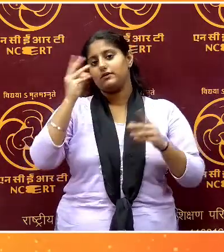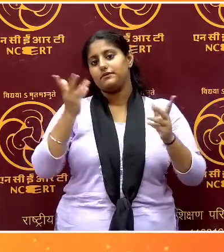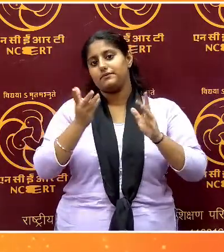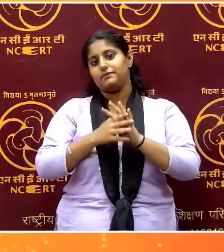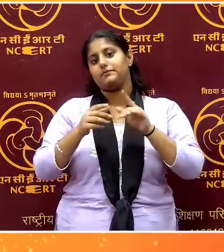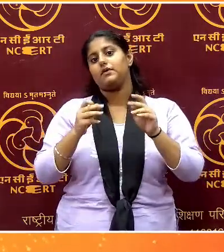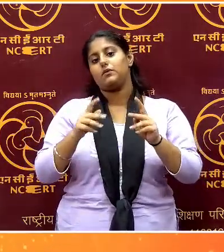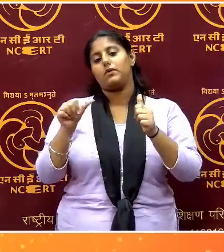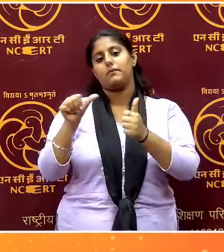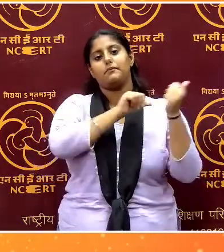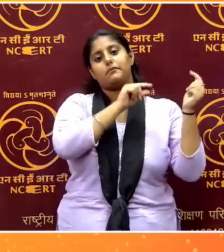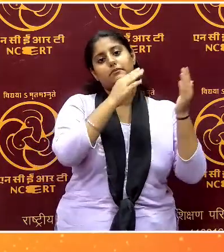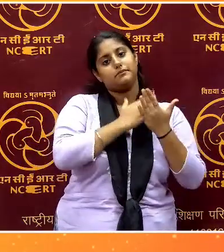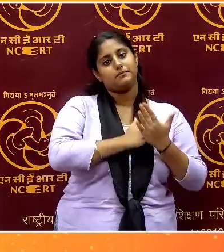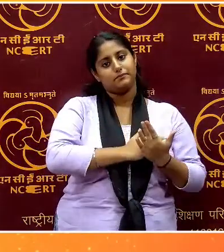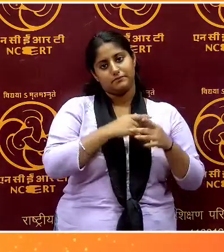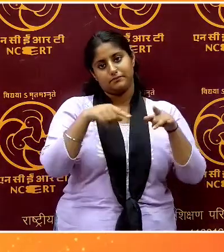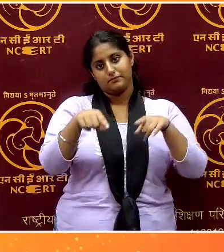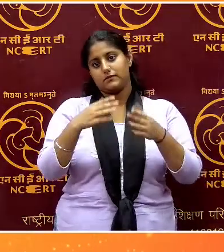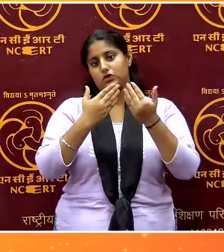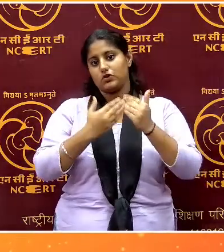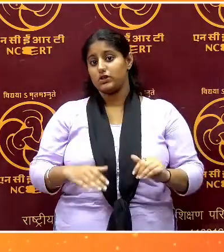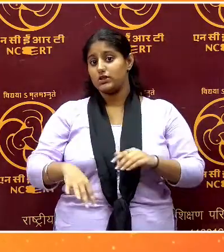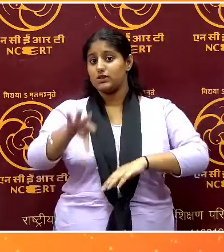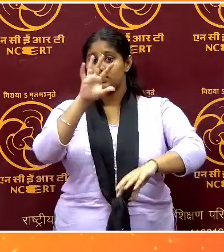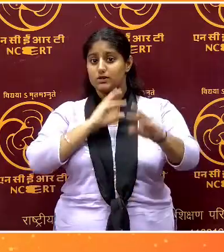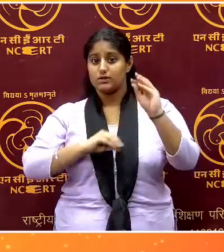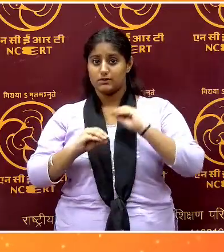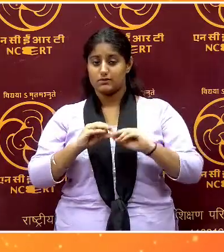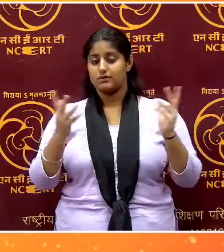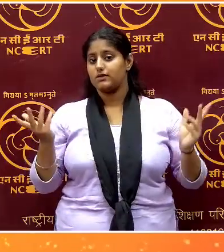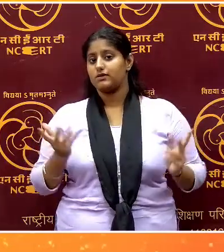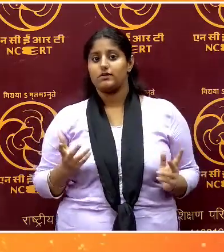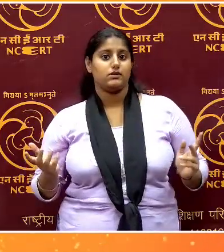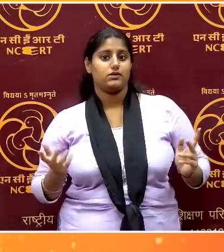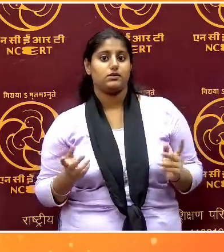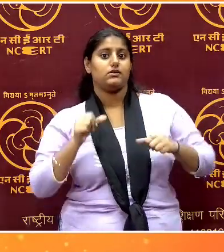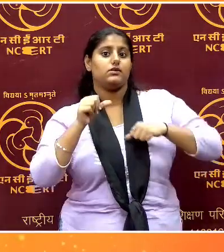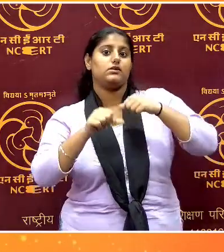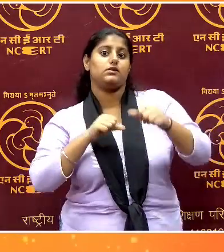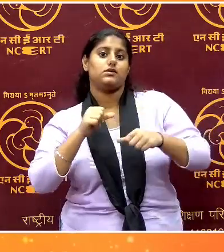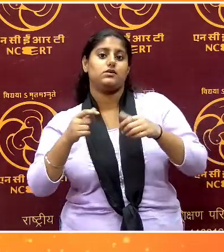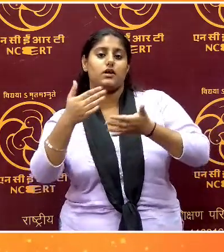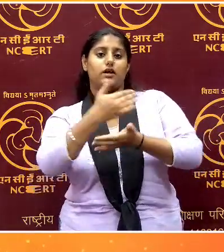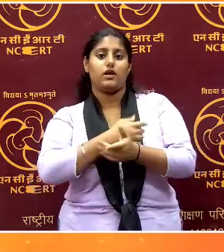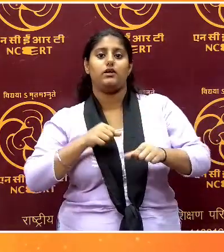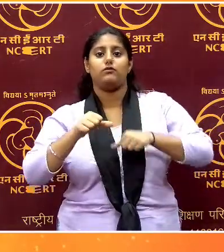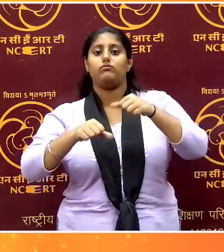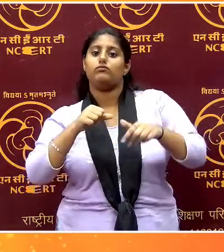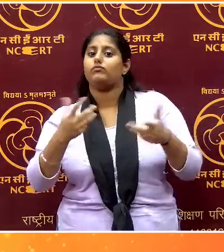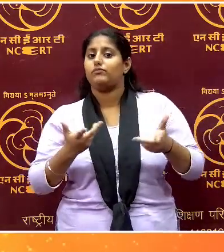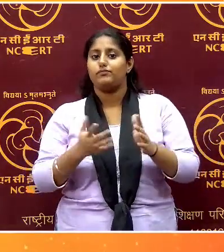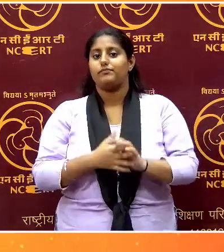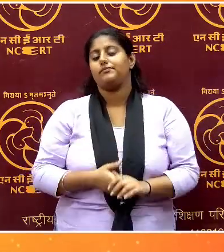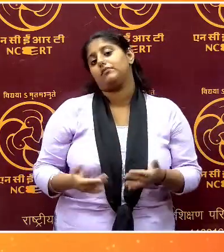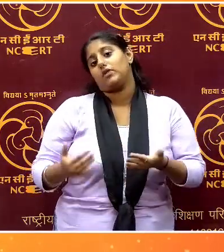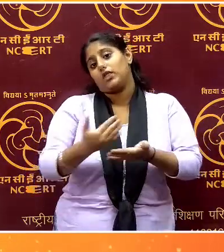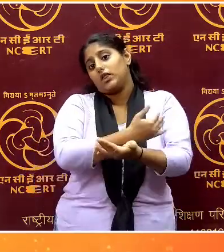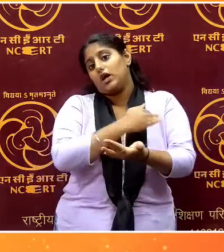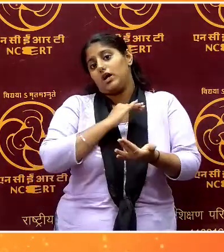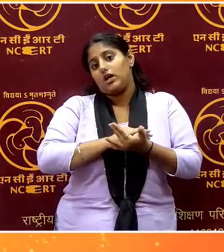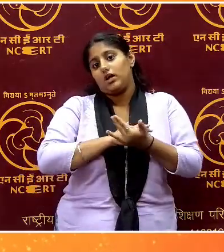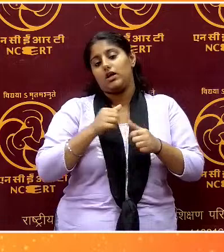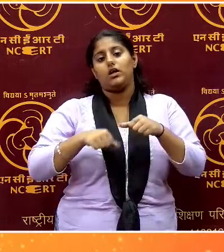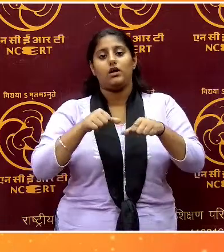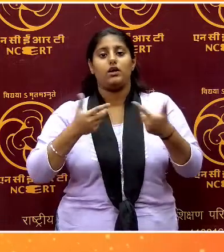the previous session, children learnt about how to arrange data, how to collect data, how to present